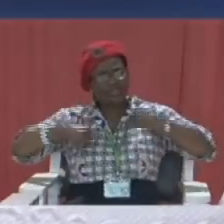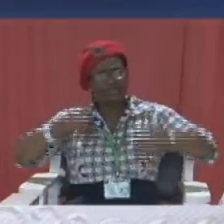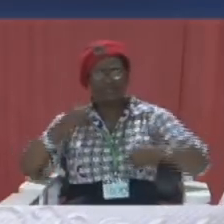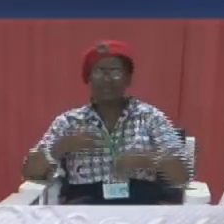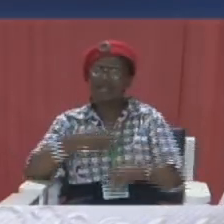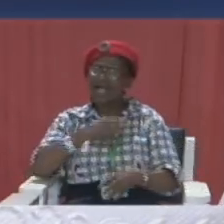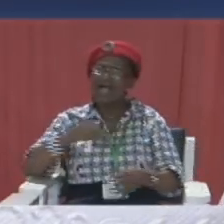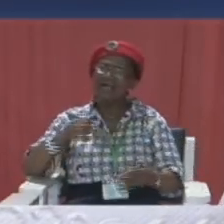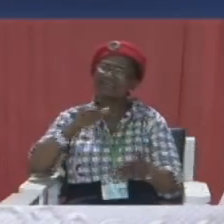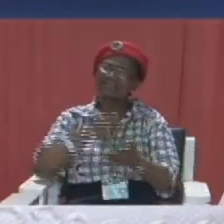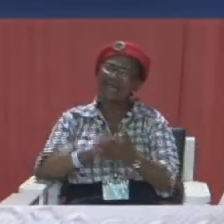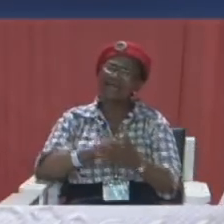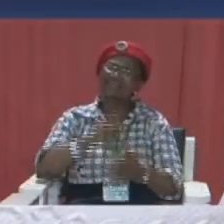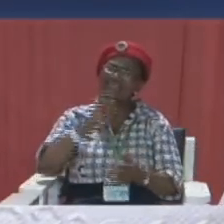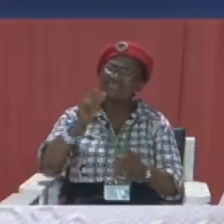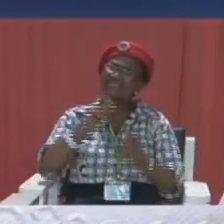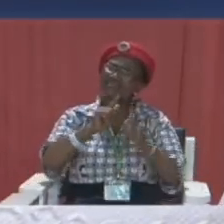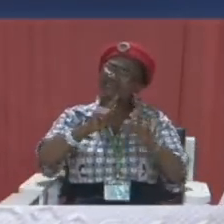that is great